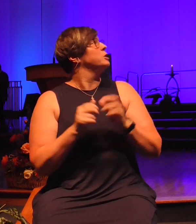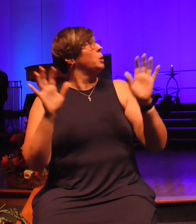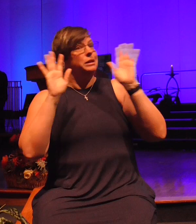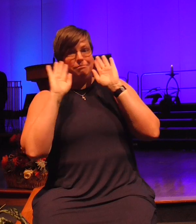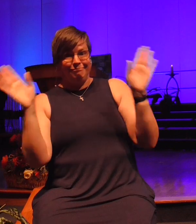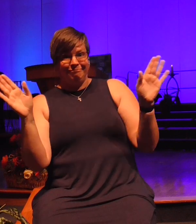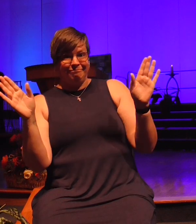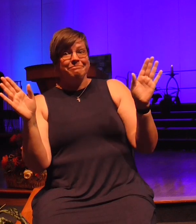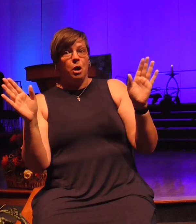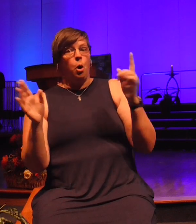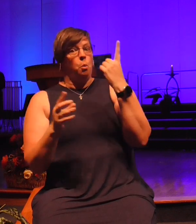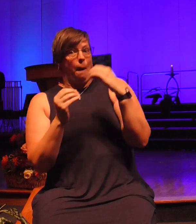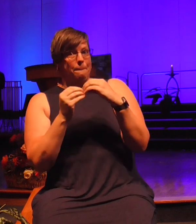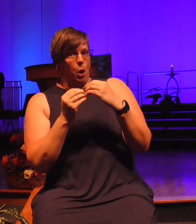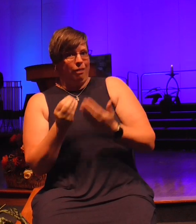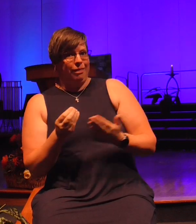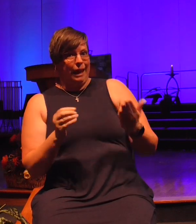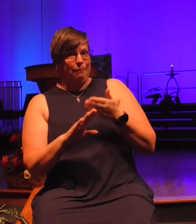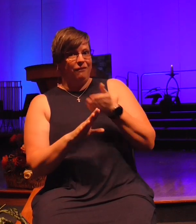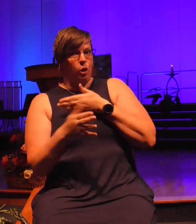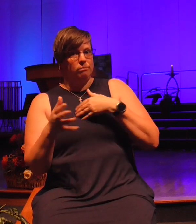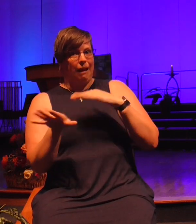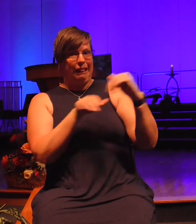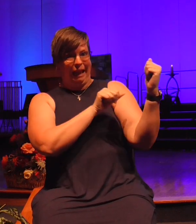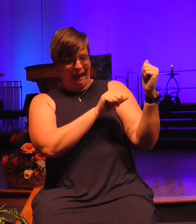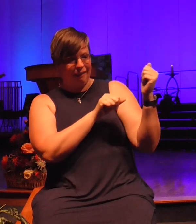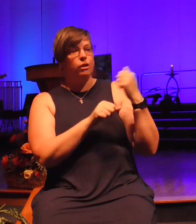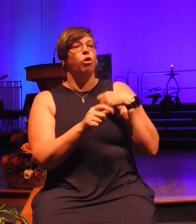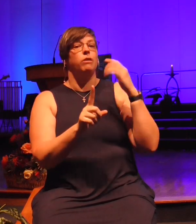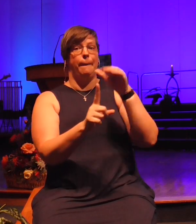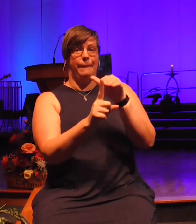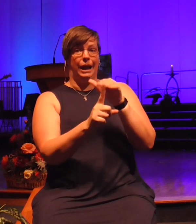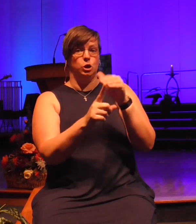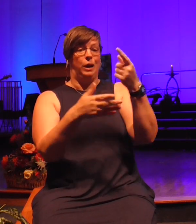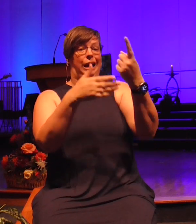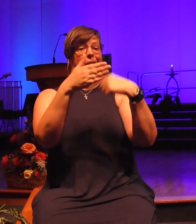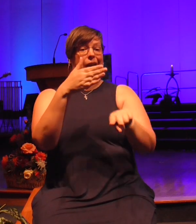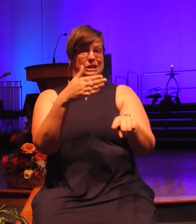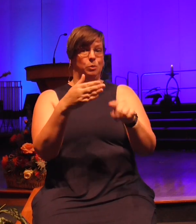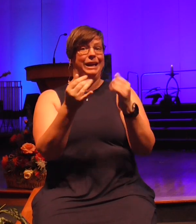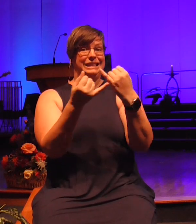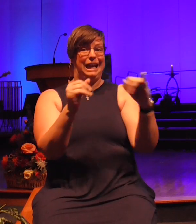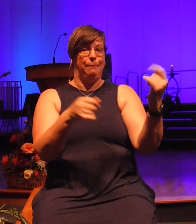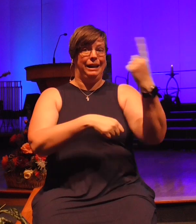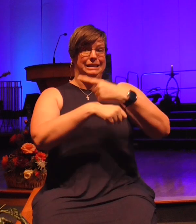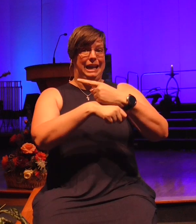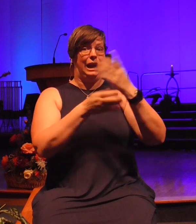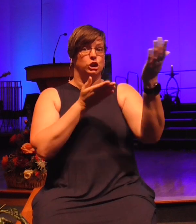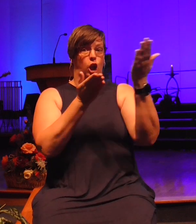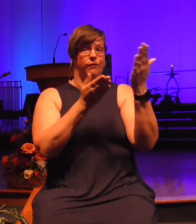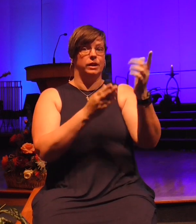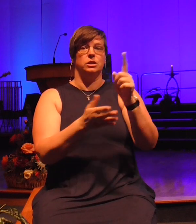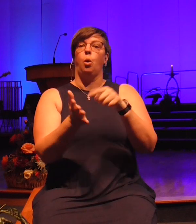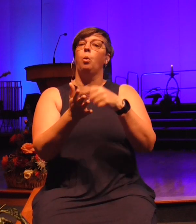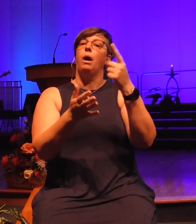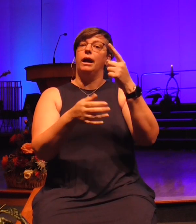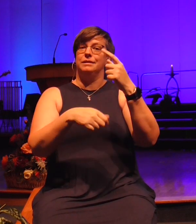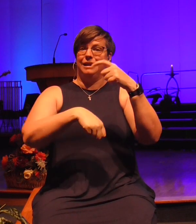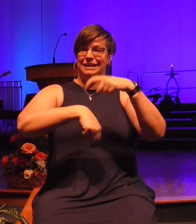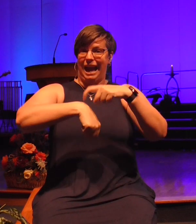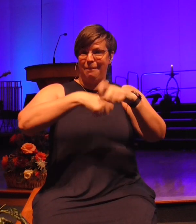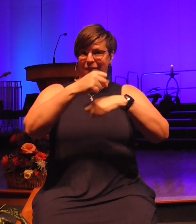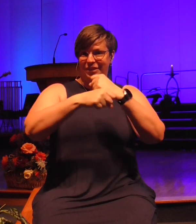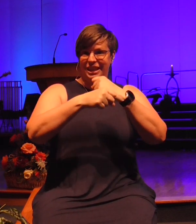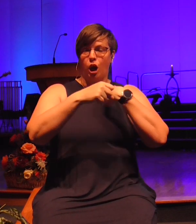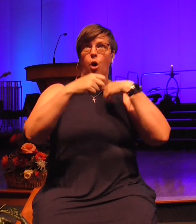So hey, it's the announcement guy. Just one more thing before I go. I want to remind you that next week is our Independence Day service. It's the one time of the year